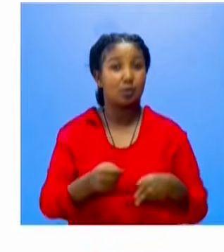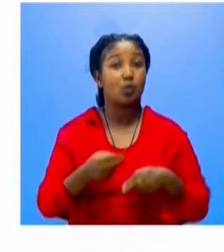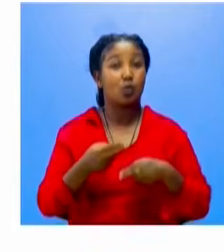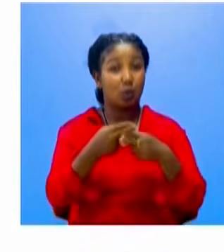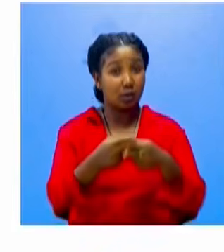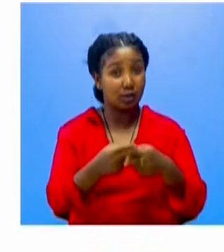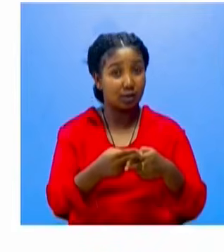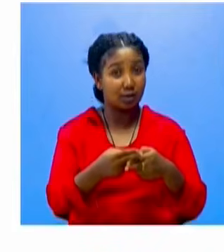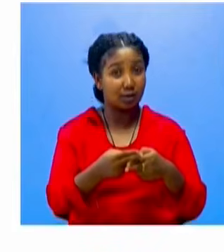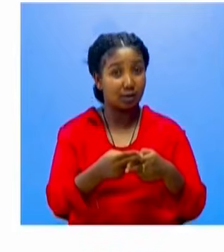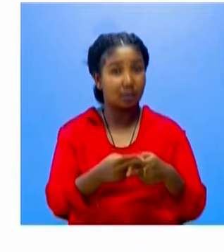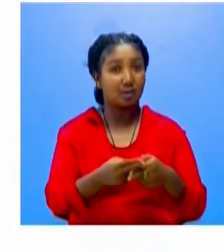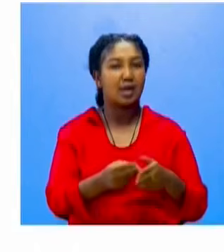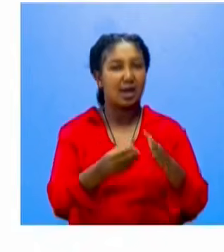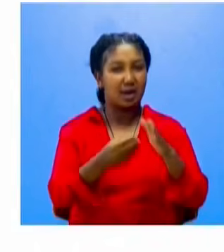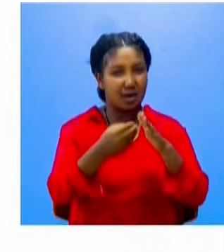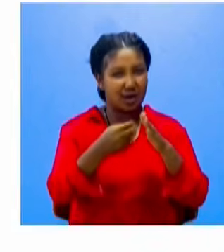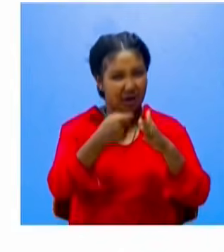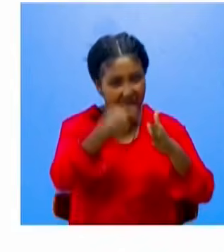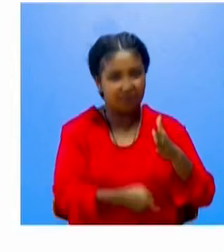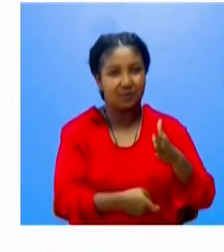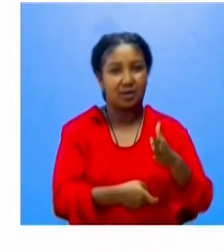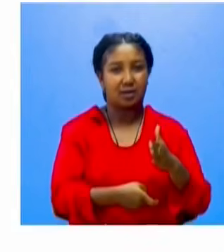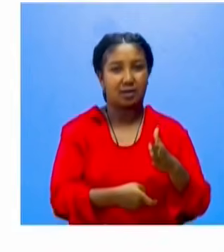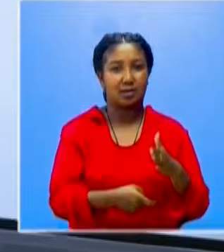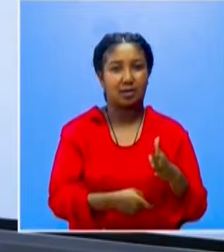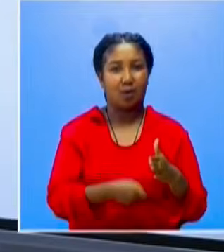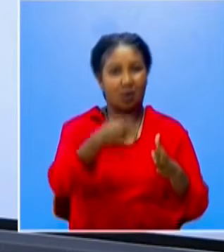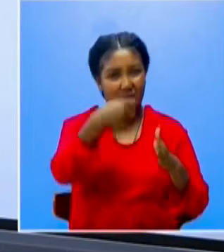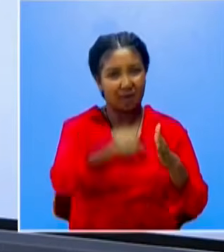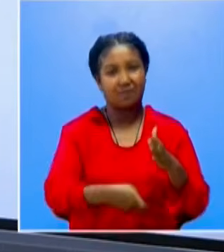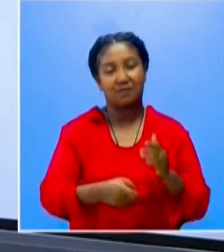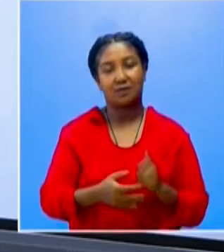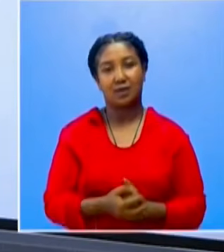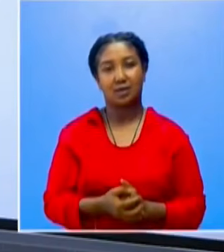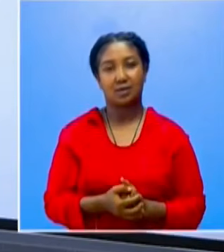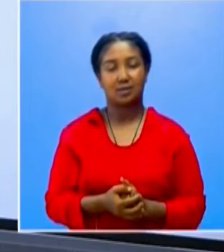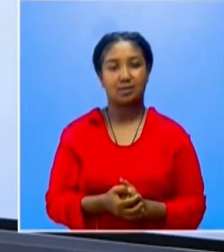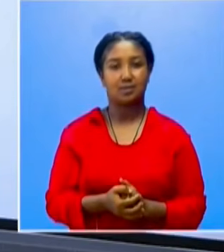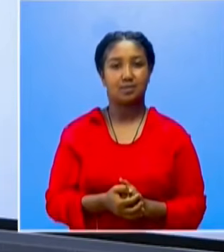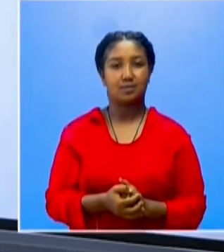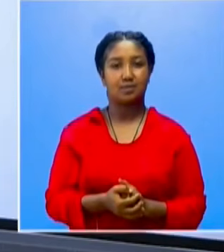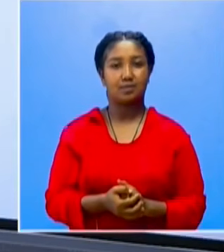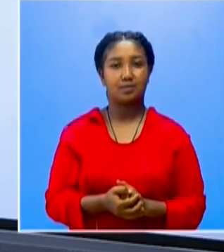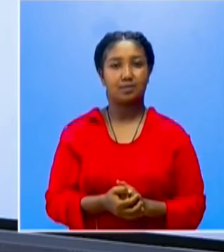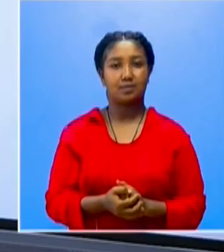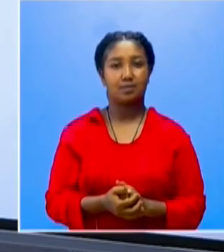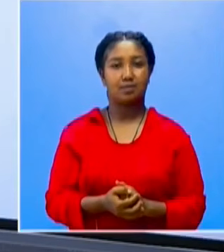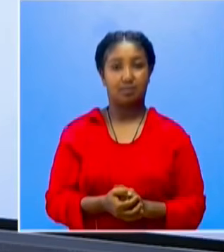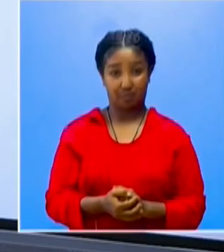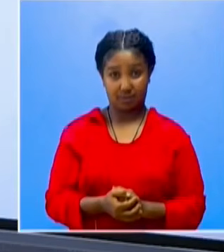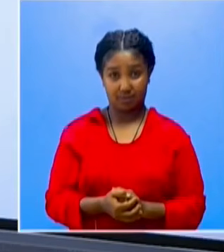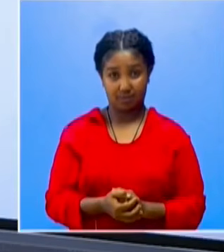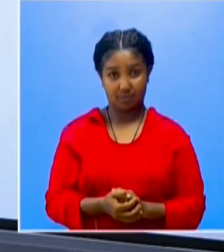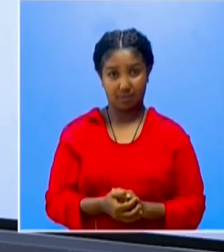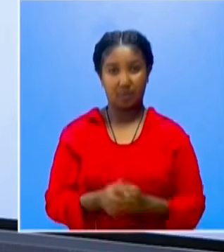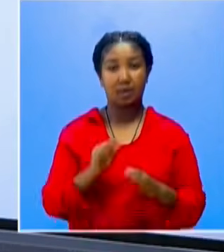it effect. We call it effect. Yeah?